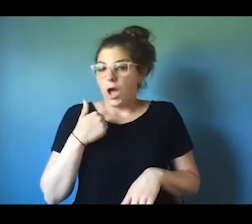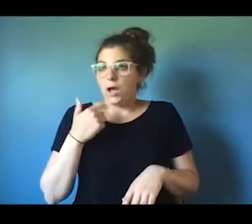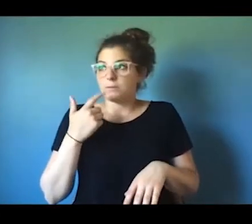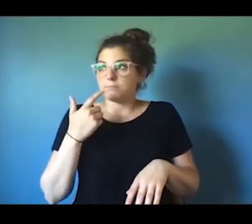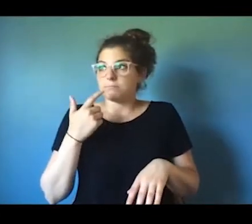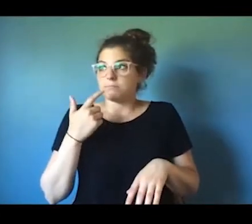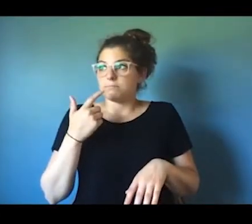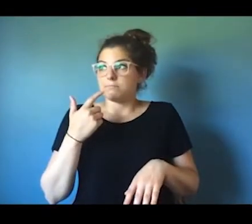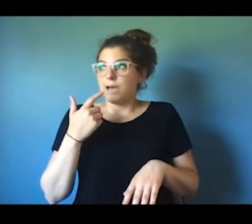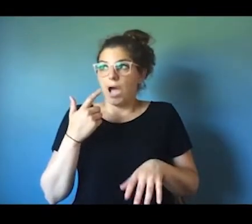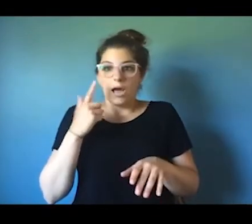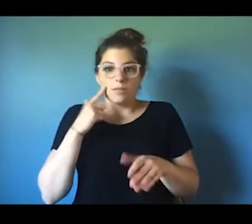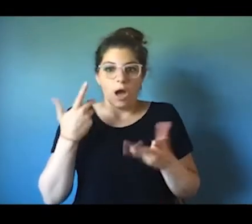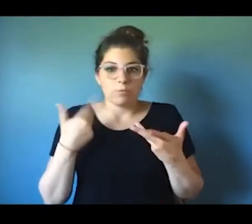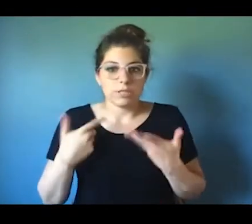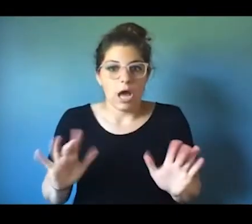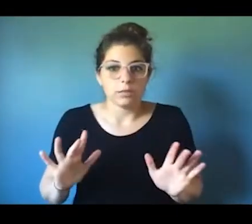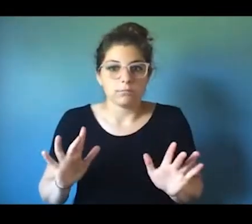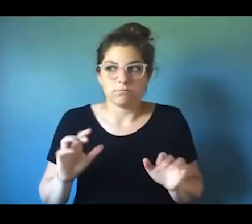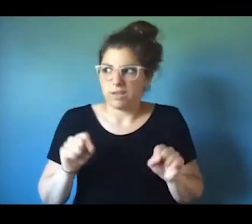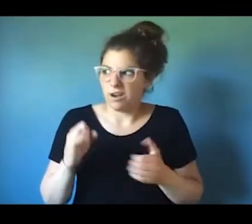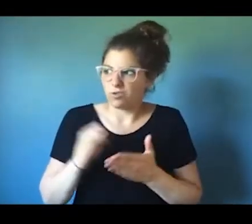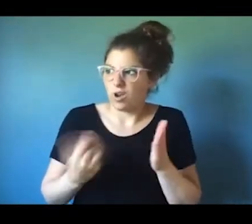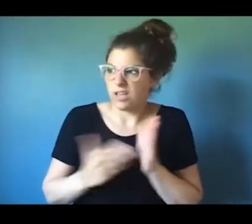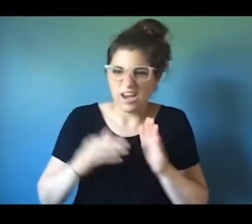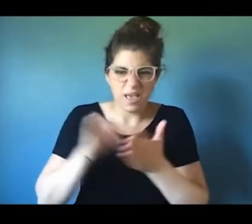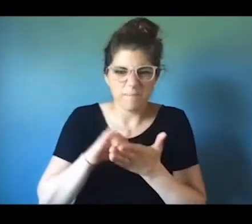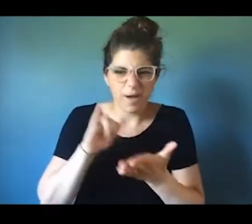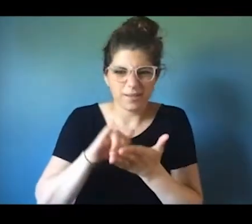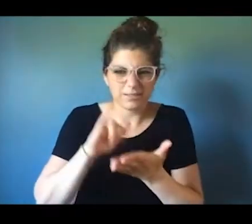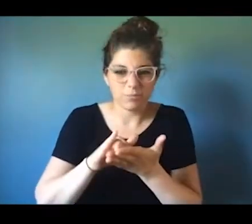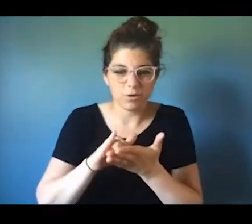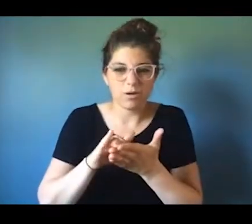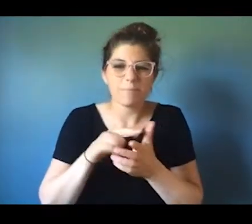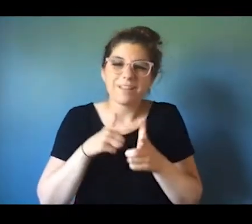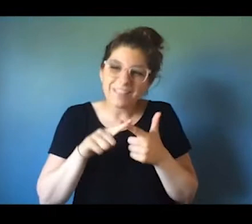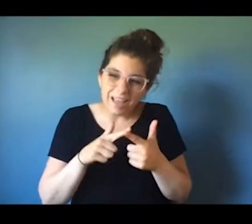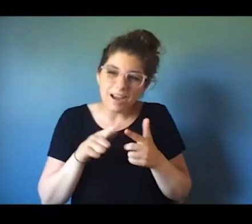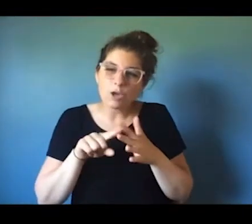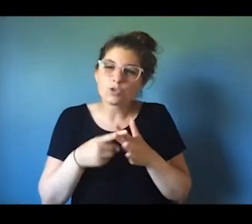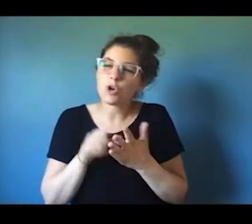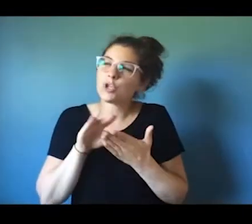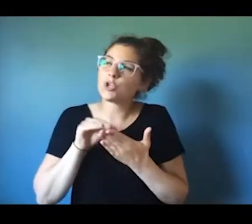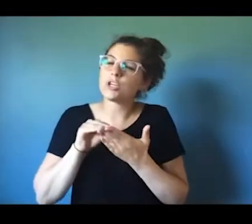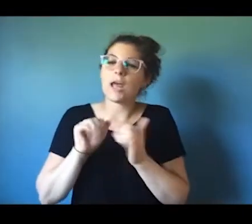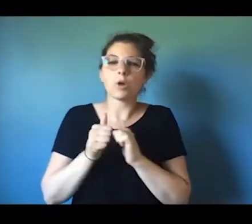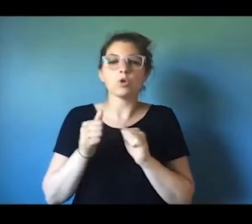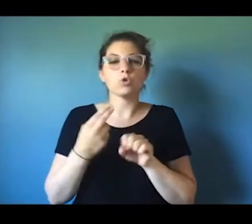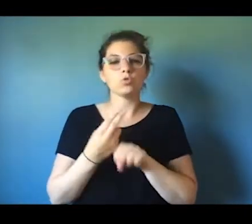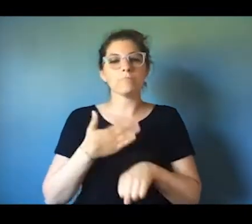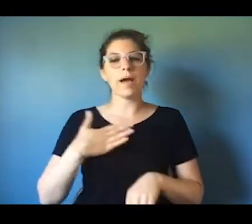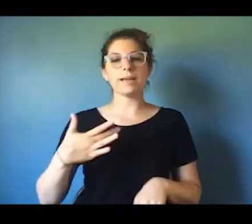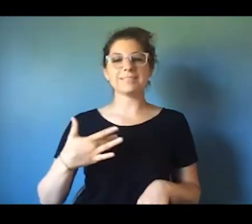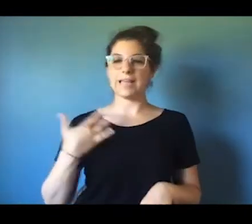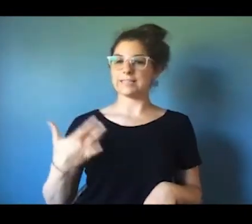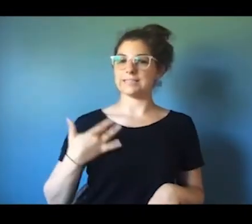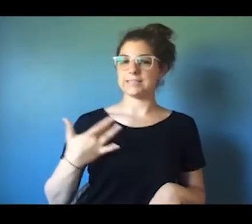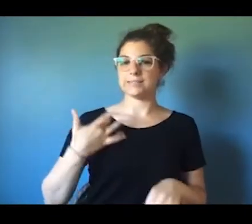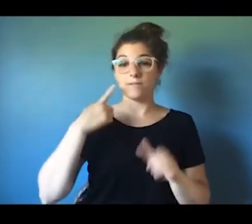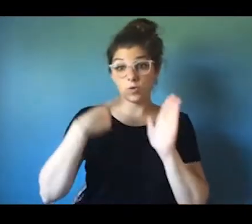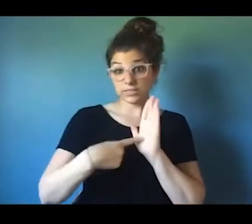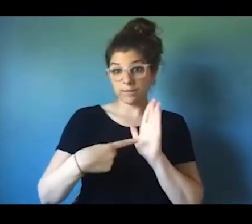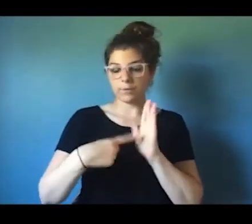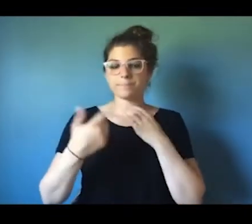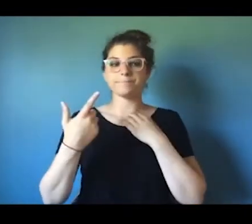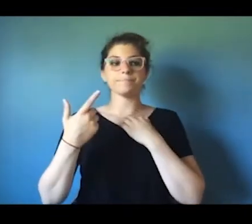whenever I lost my eyesight, it didn't even occur to me that there would be a way to do that again. But then I started learning different ways to